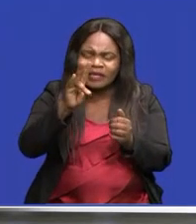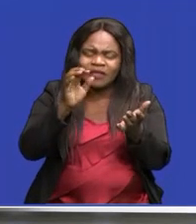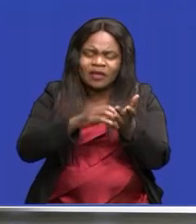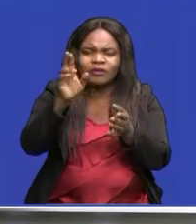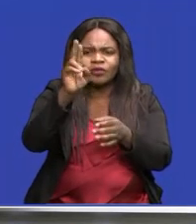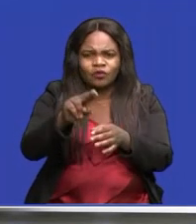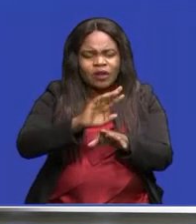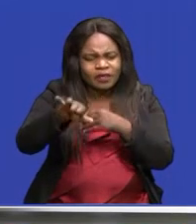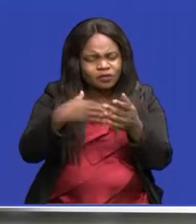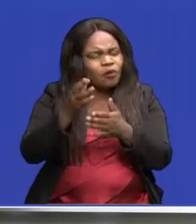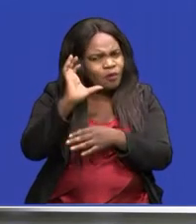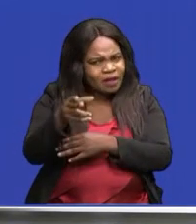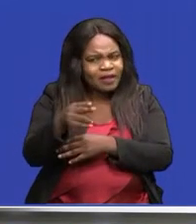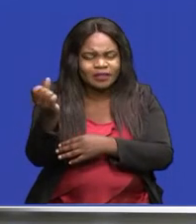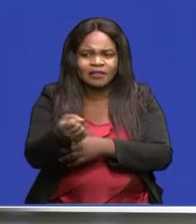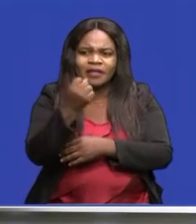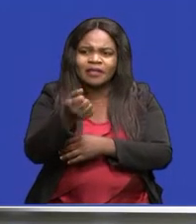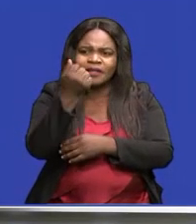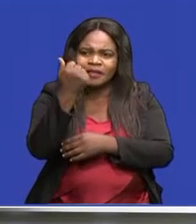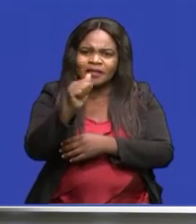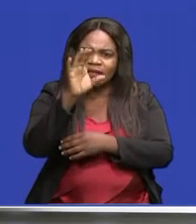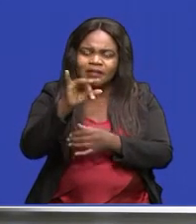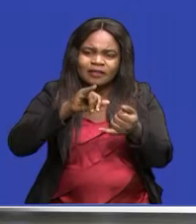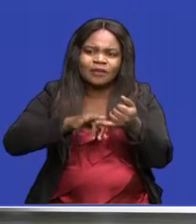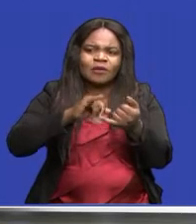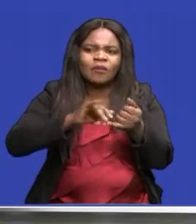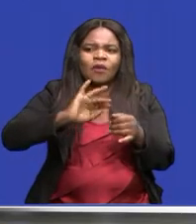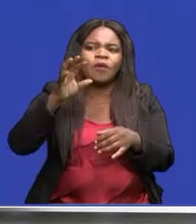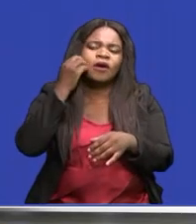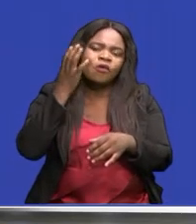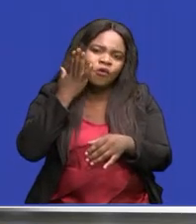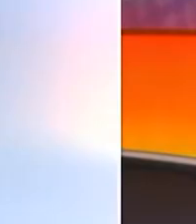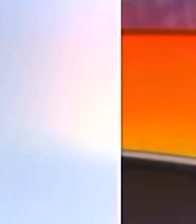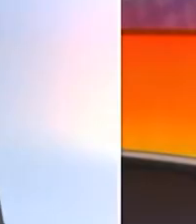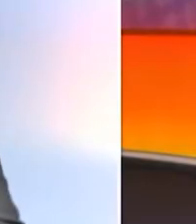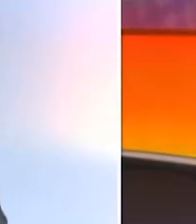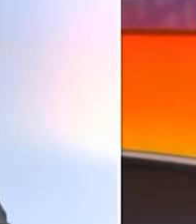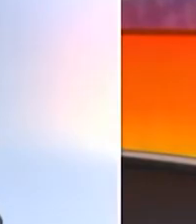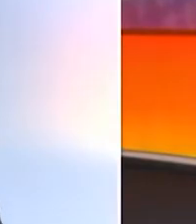$57,000 or cash on Saturday, September 18th at her alleged new Kasama house.